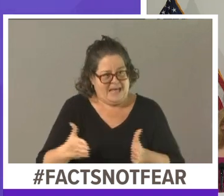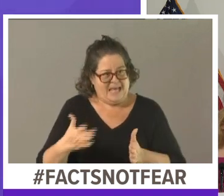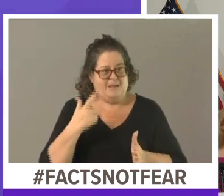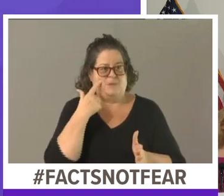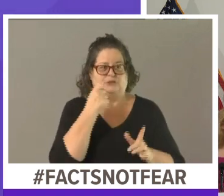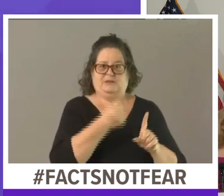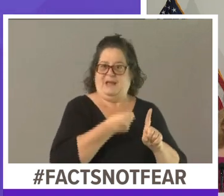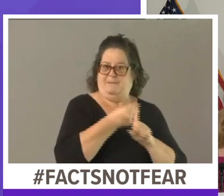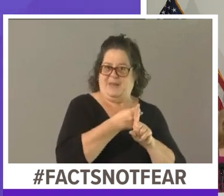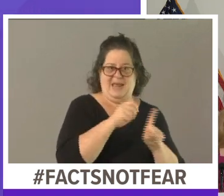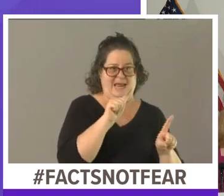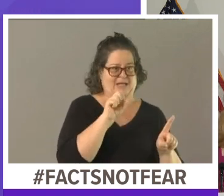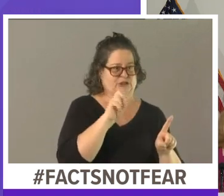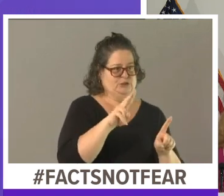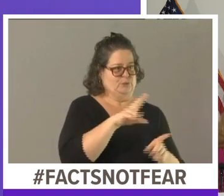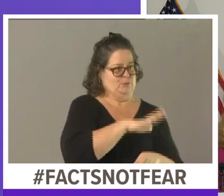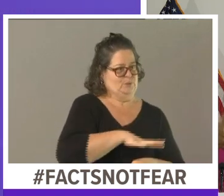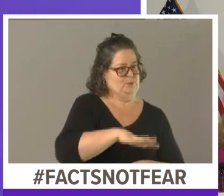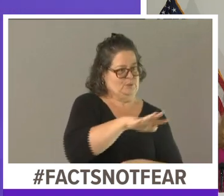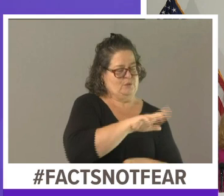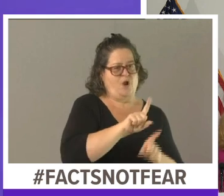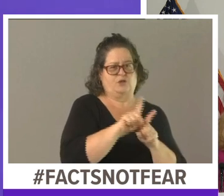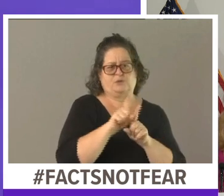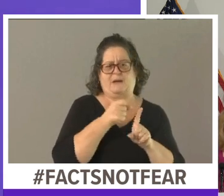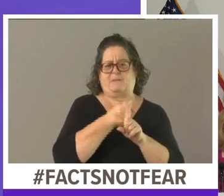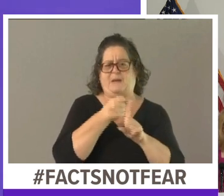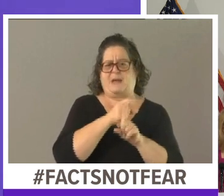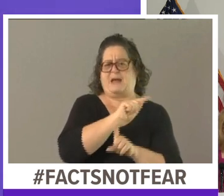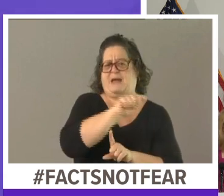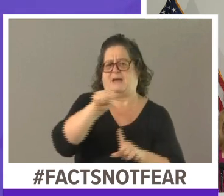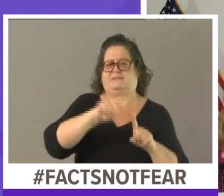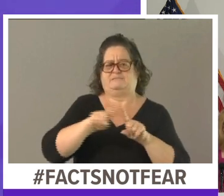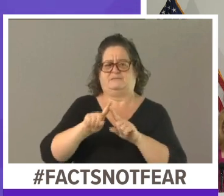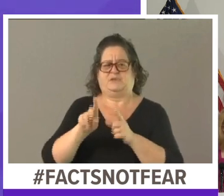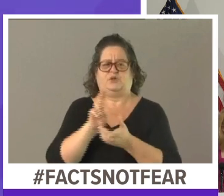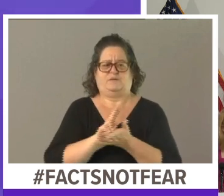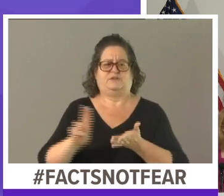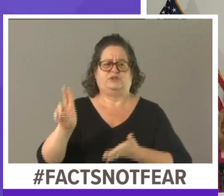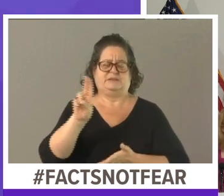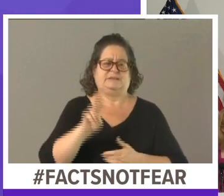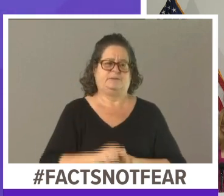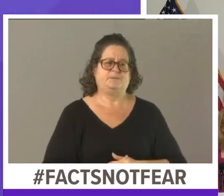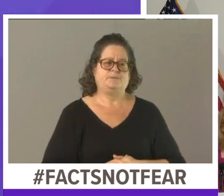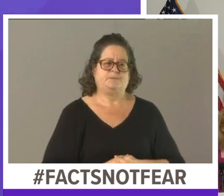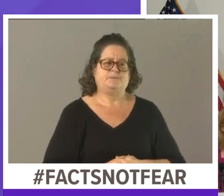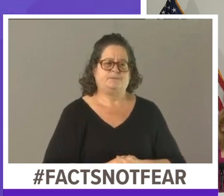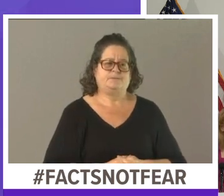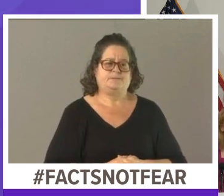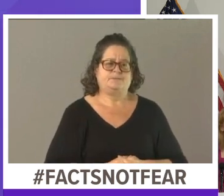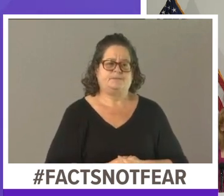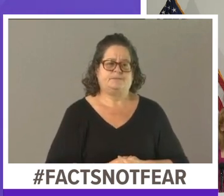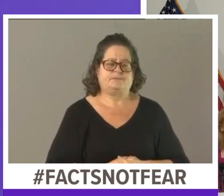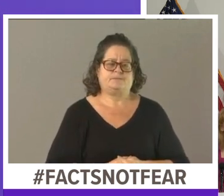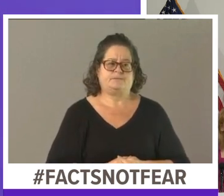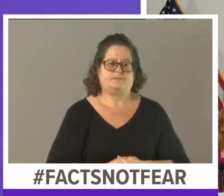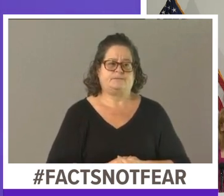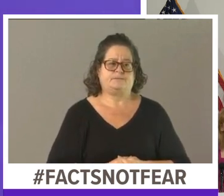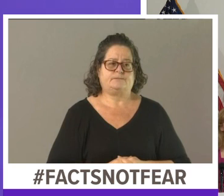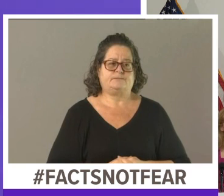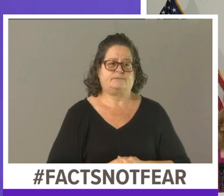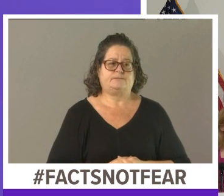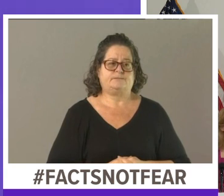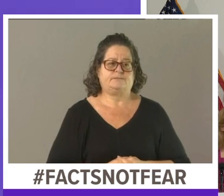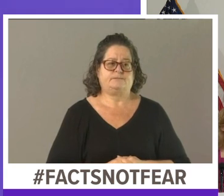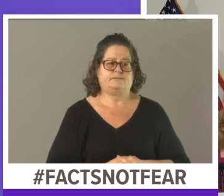University and others. We've got a couple COVID-19 test strike force